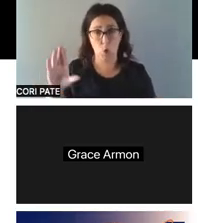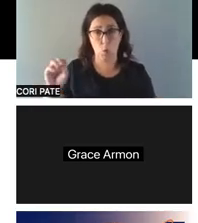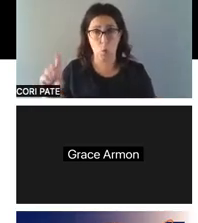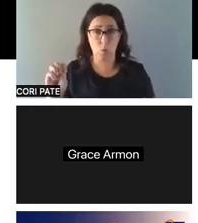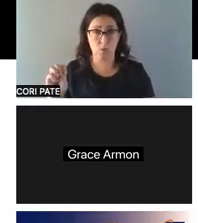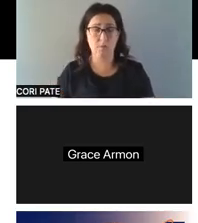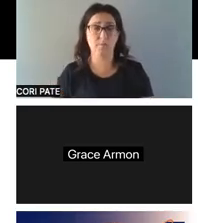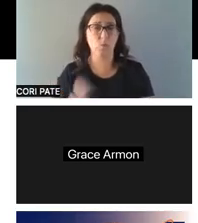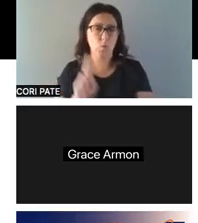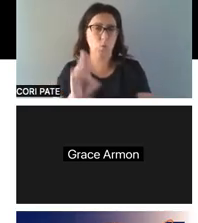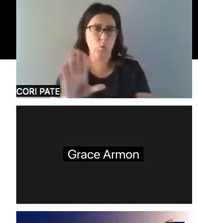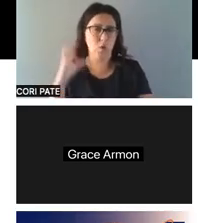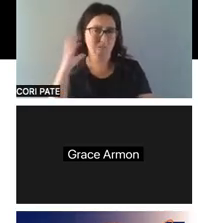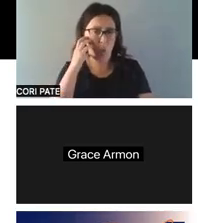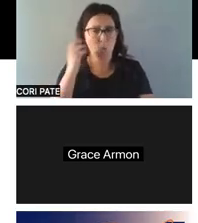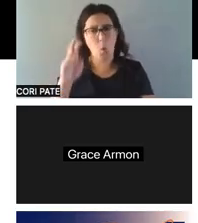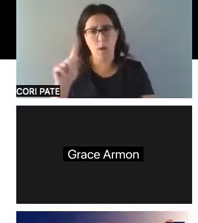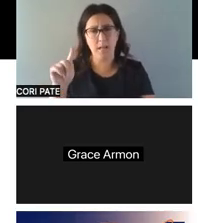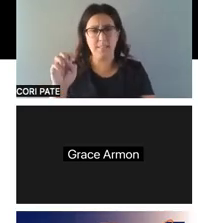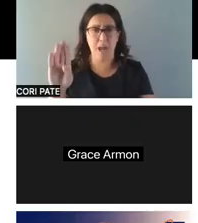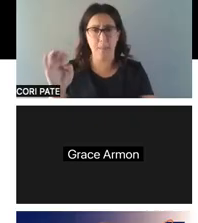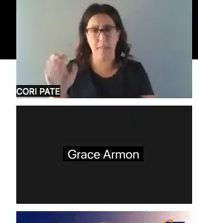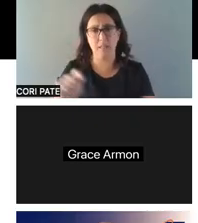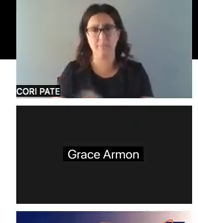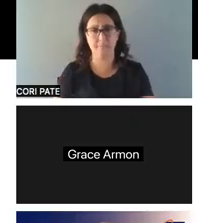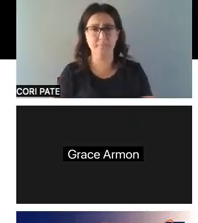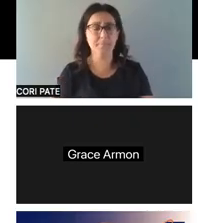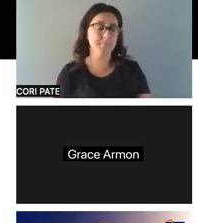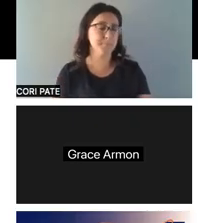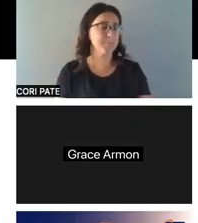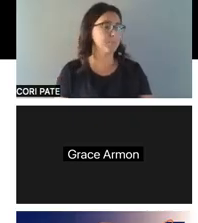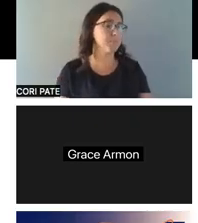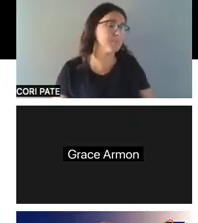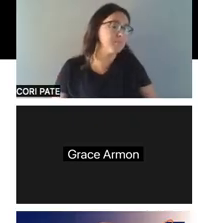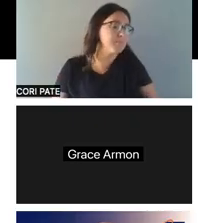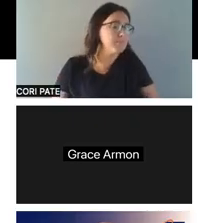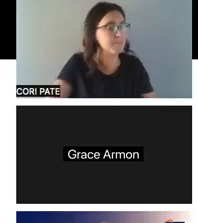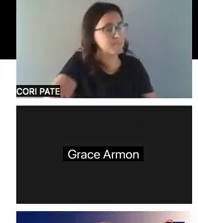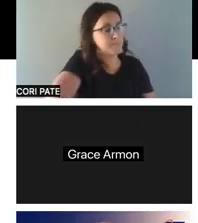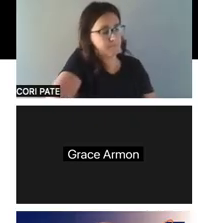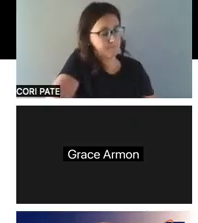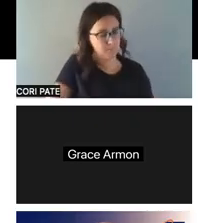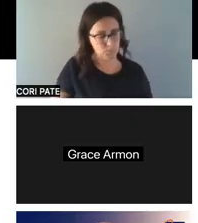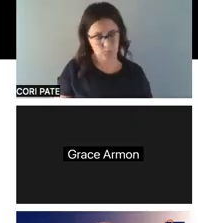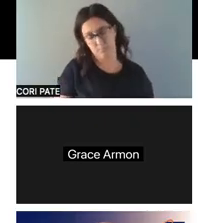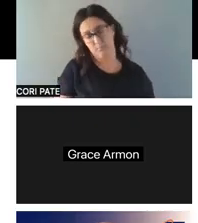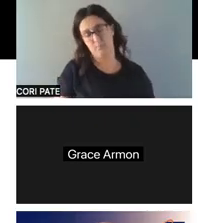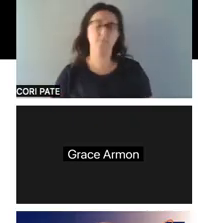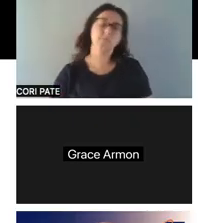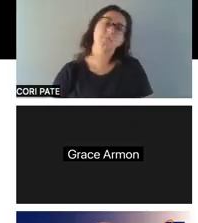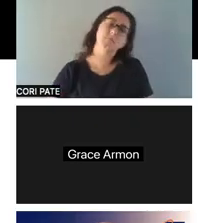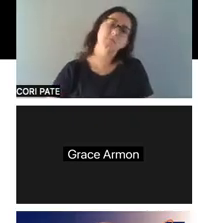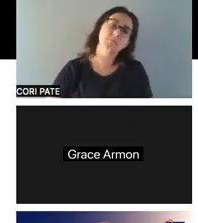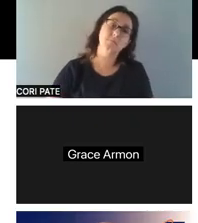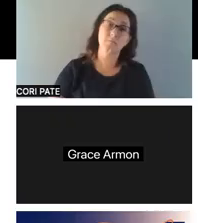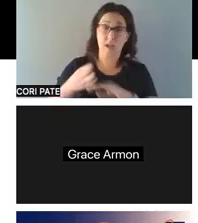use your phone or a tablet to get into this Slido activity page. And starting from here, we're